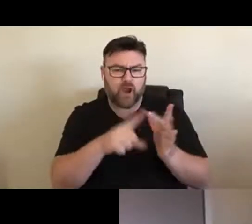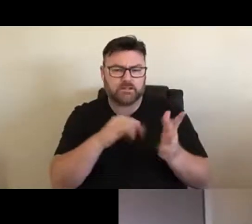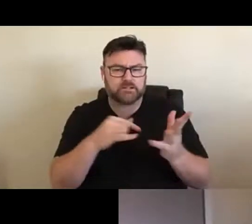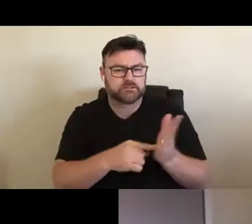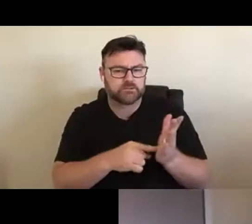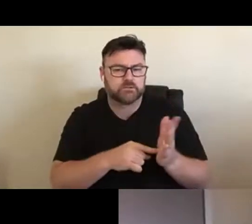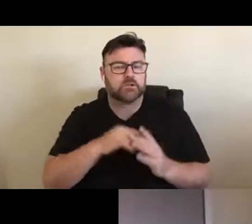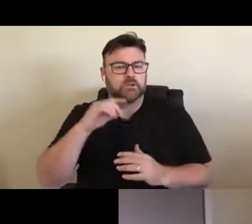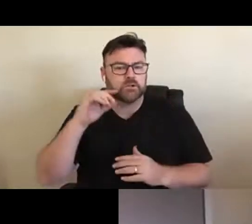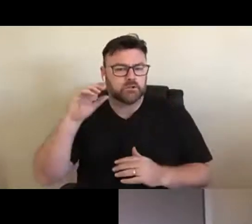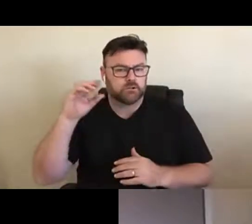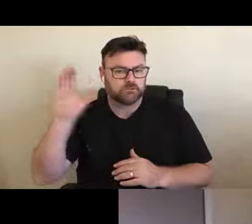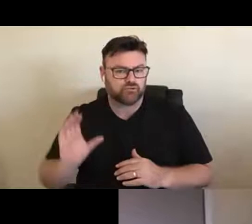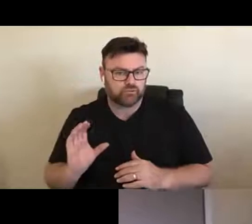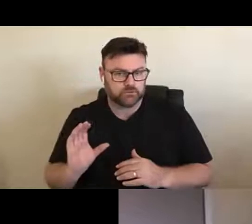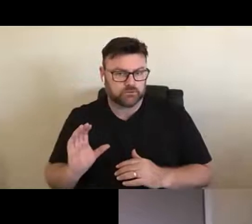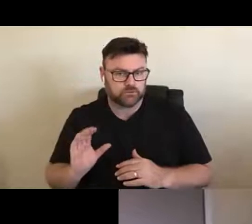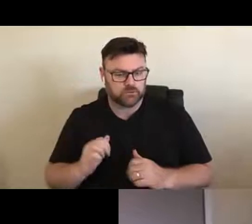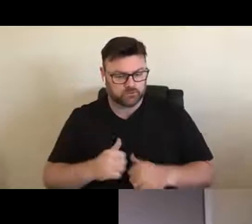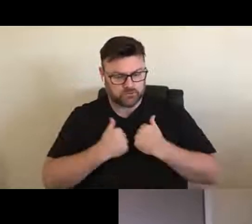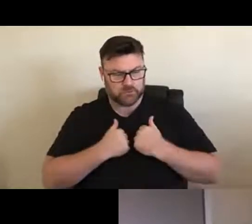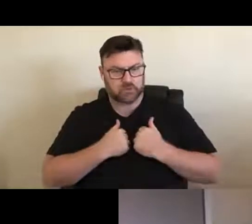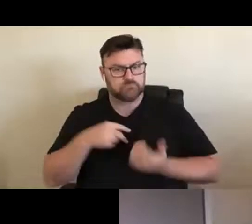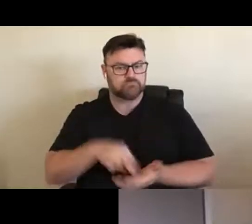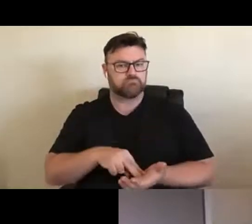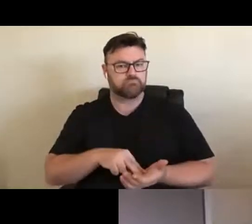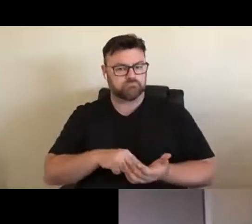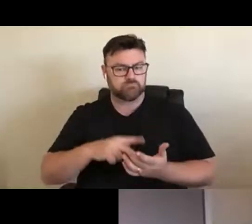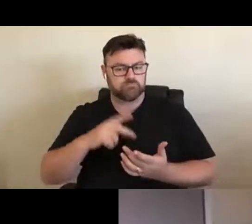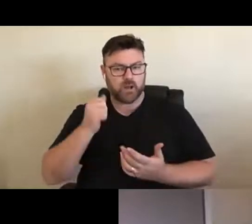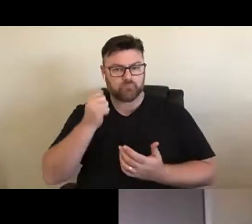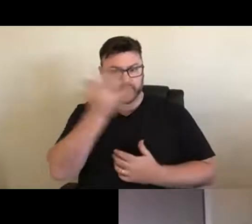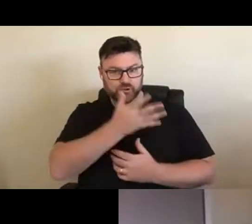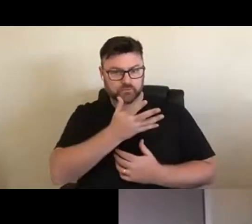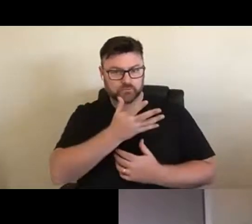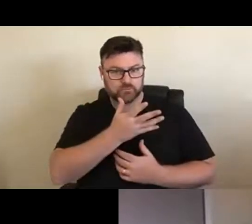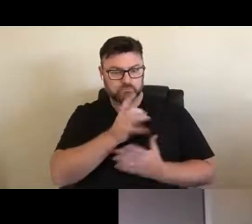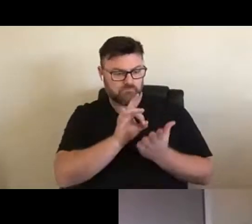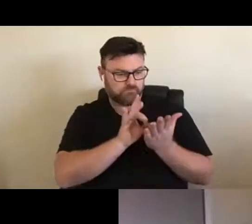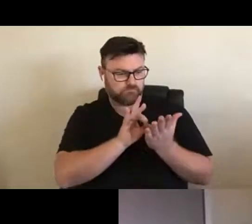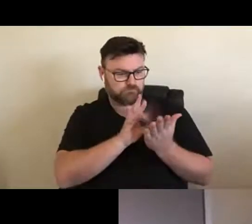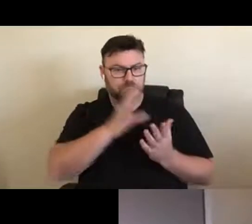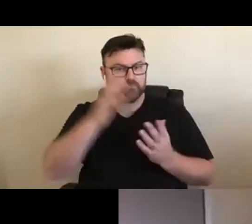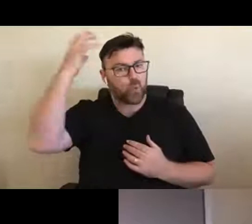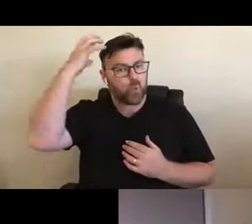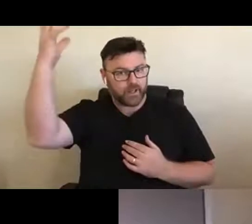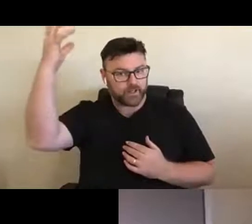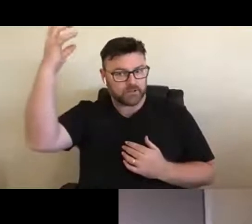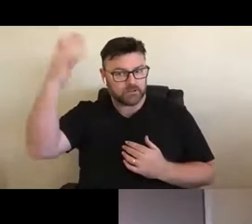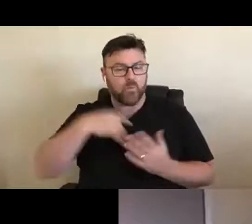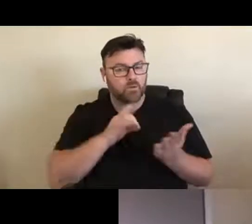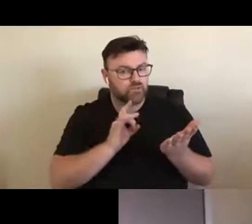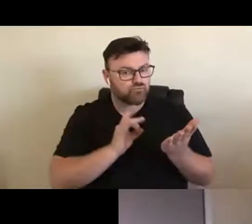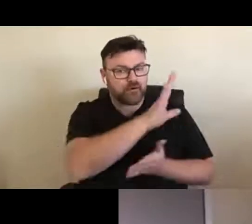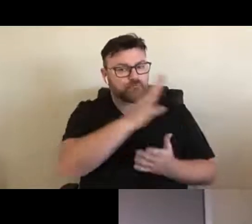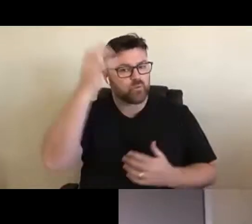our place as Aboriginal people celebrated and ditch the Queen. So I want to get rid of the Queen, and